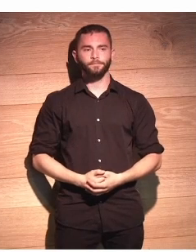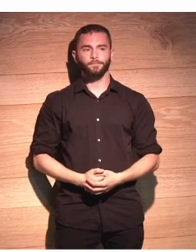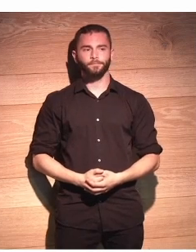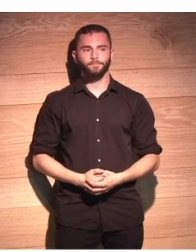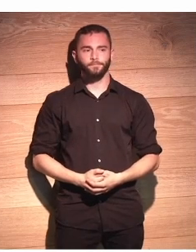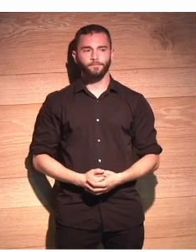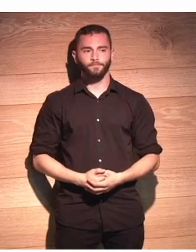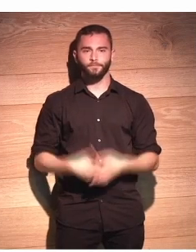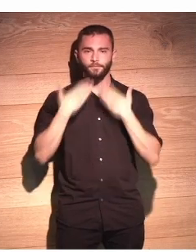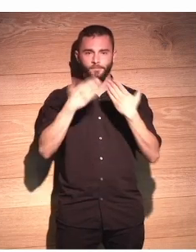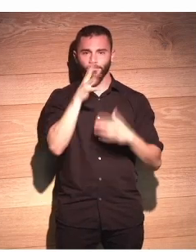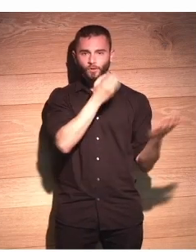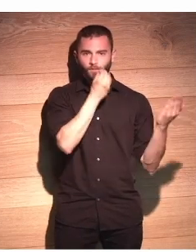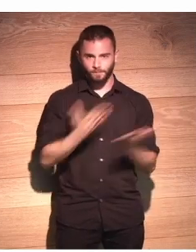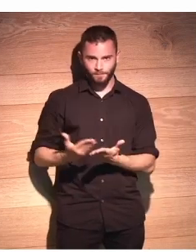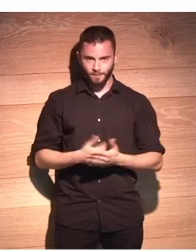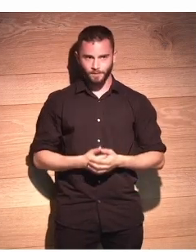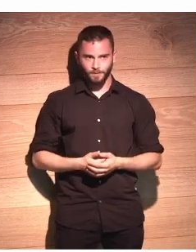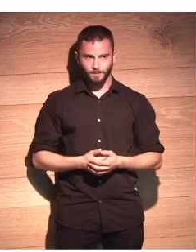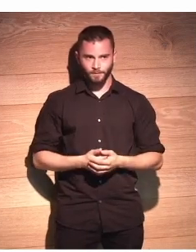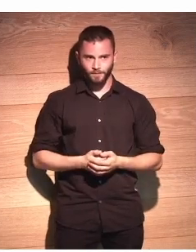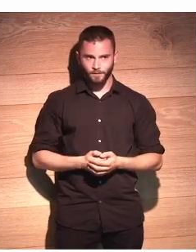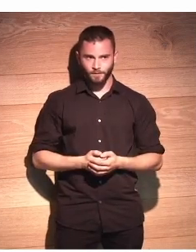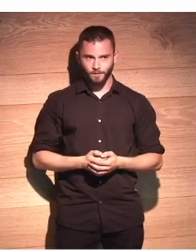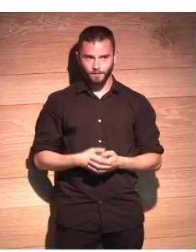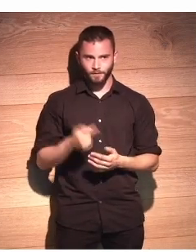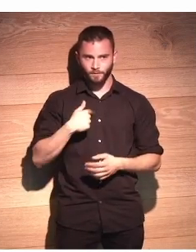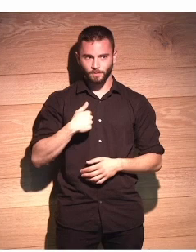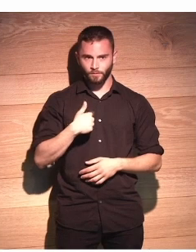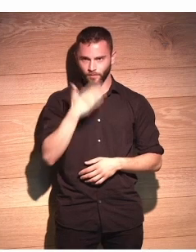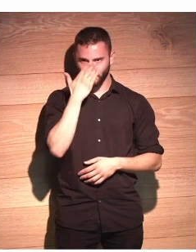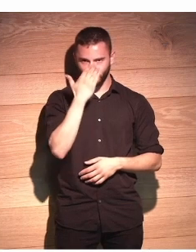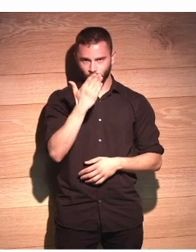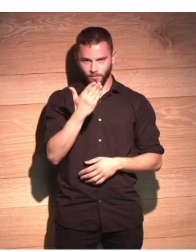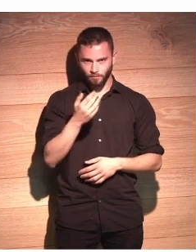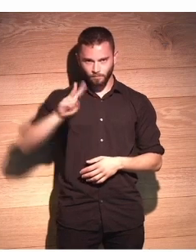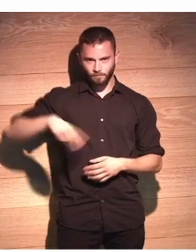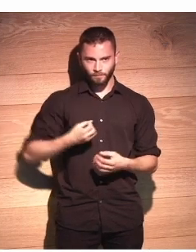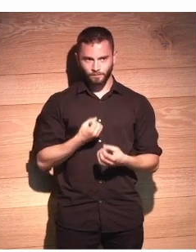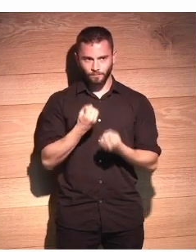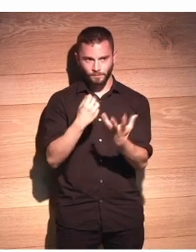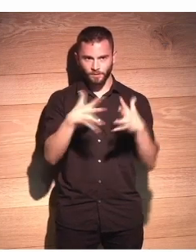Thank you for inviting me. I am thrilled and honored to be here at the United Nations.